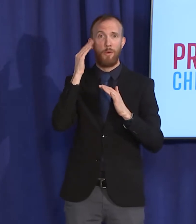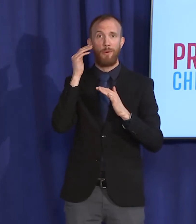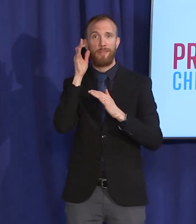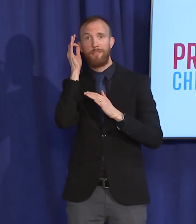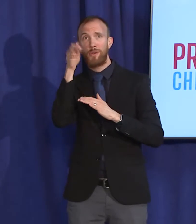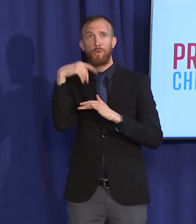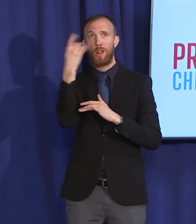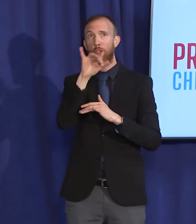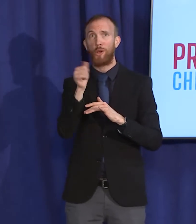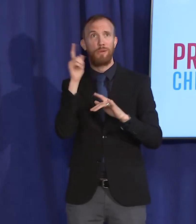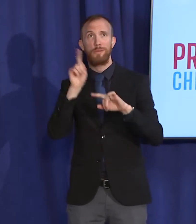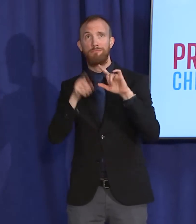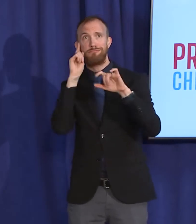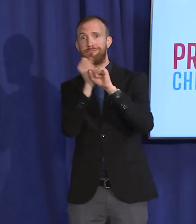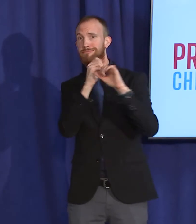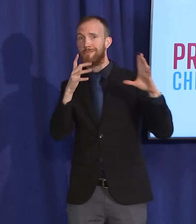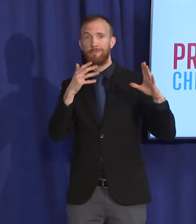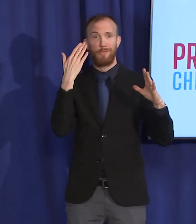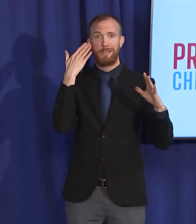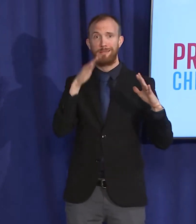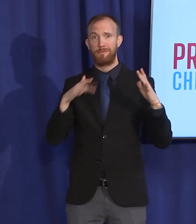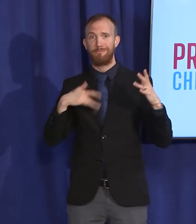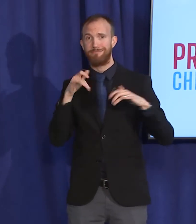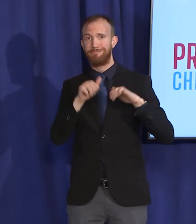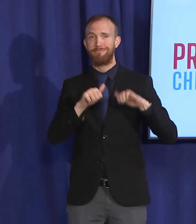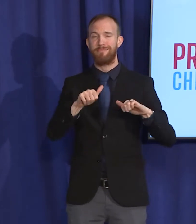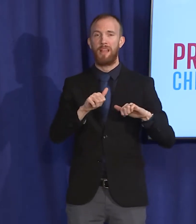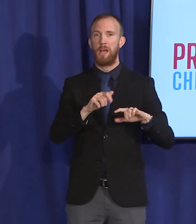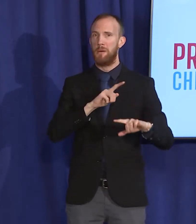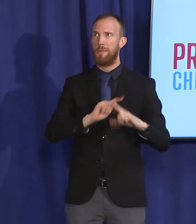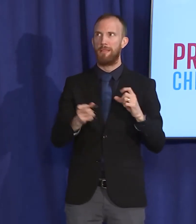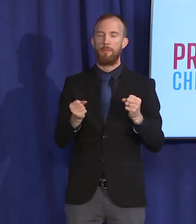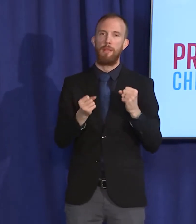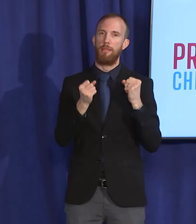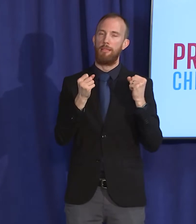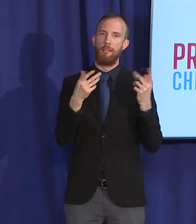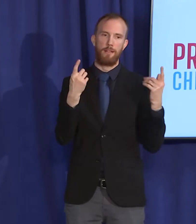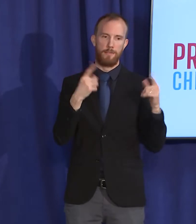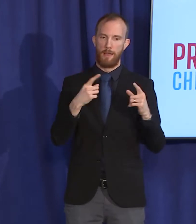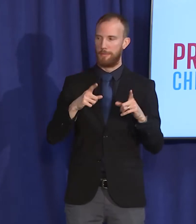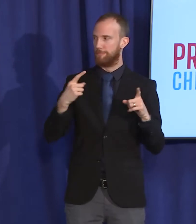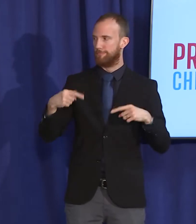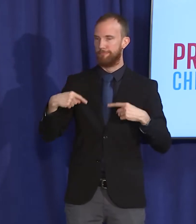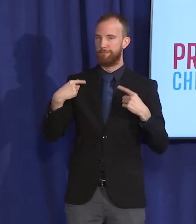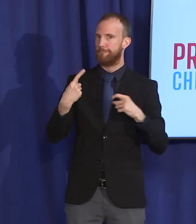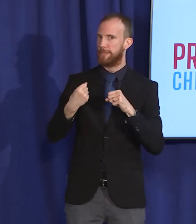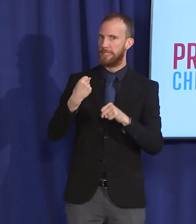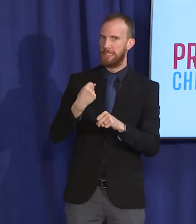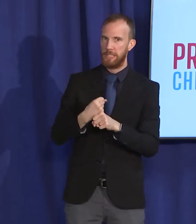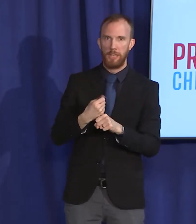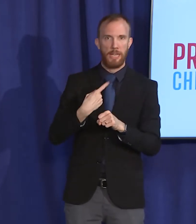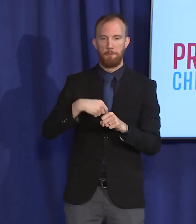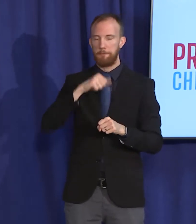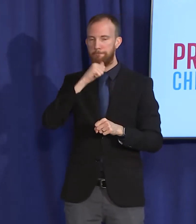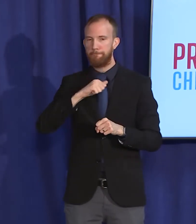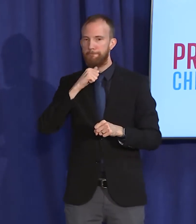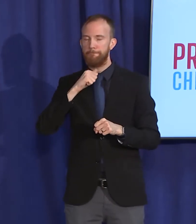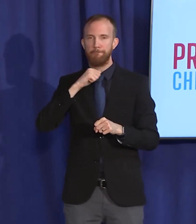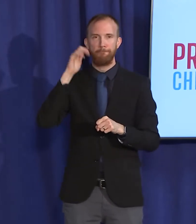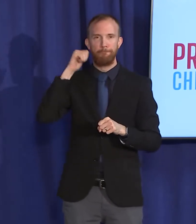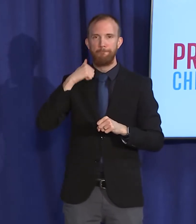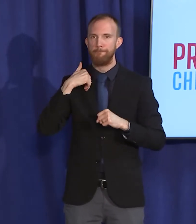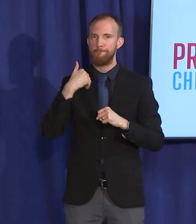we've weathered a lot of storms over the course of this year. And I will just say, what I came away from